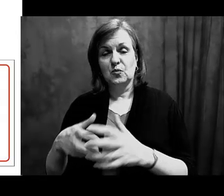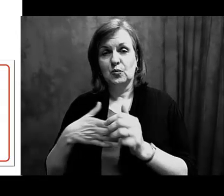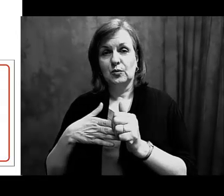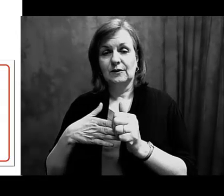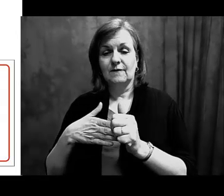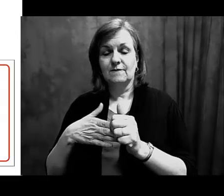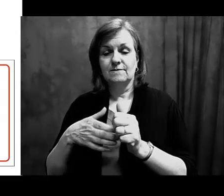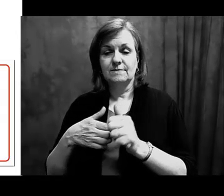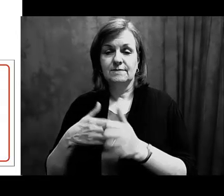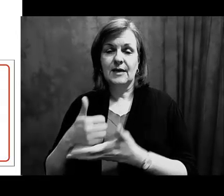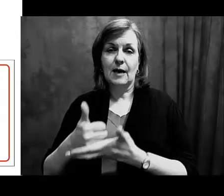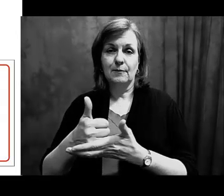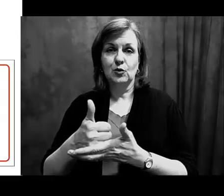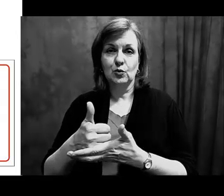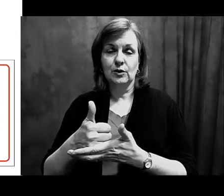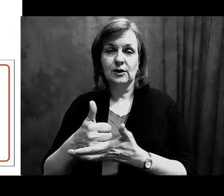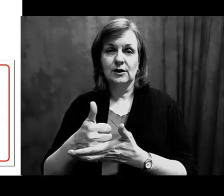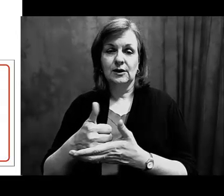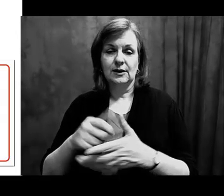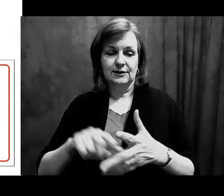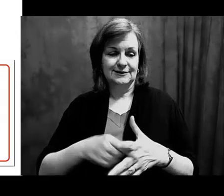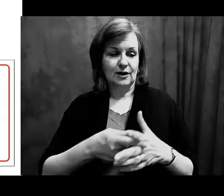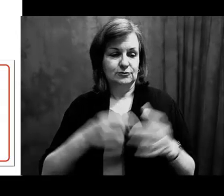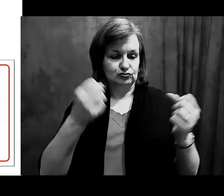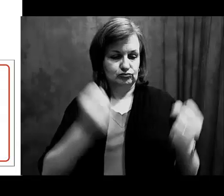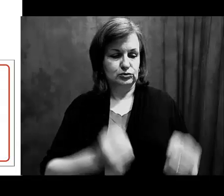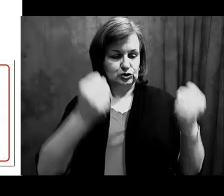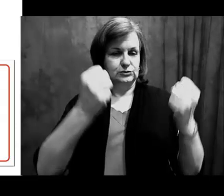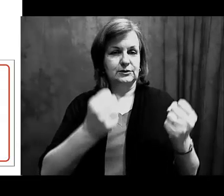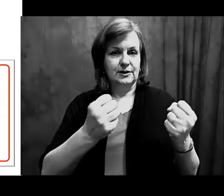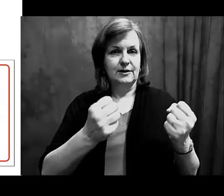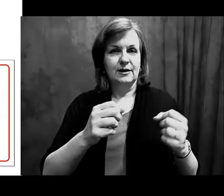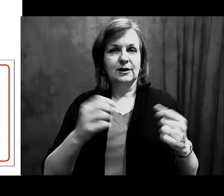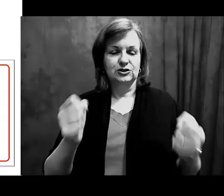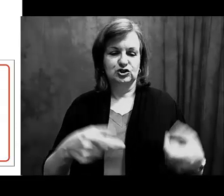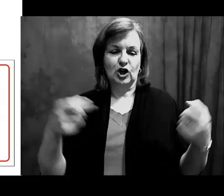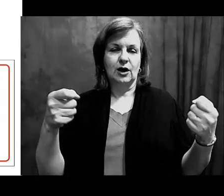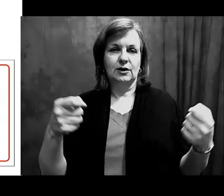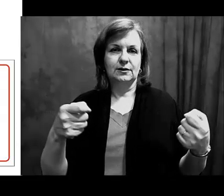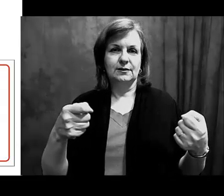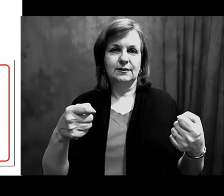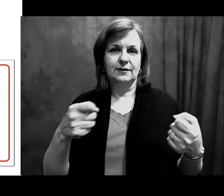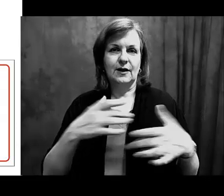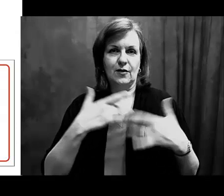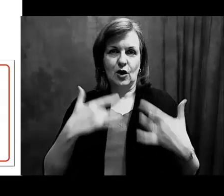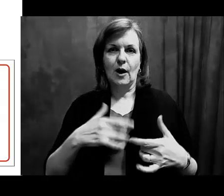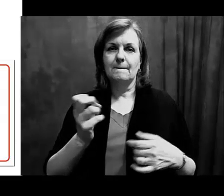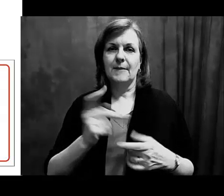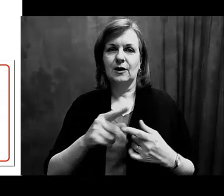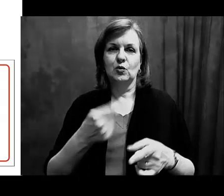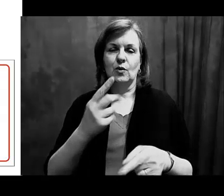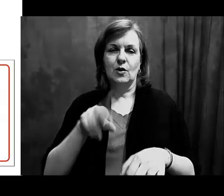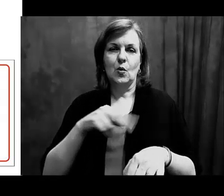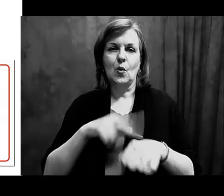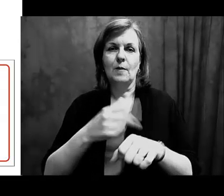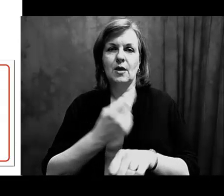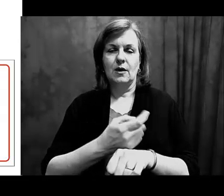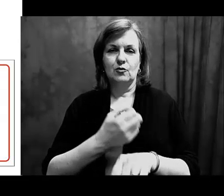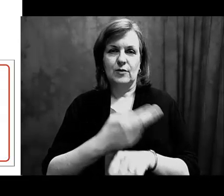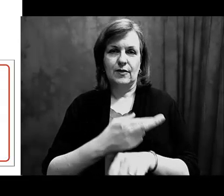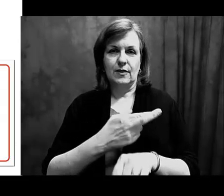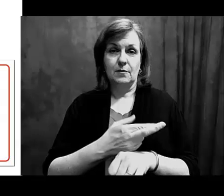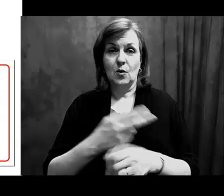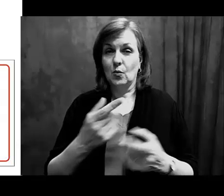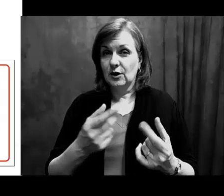walk you through the process to help restart and shock the heart back into a normal rhythm if someone's having a